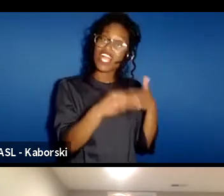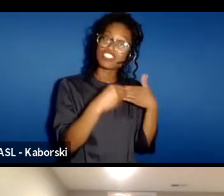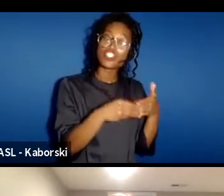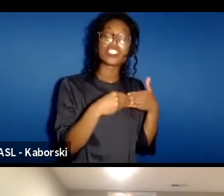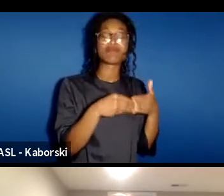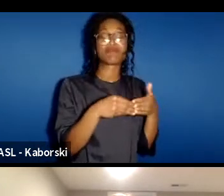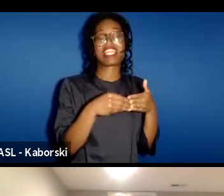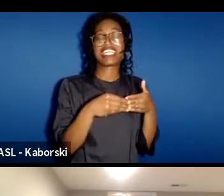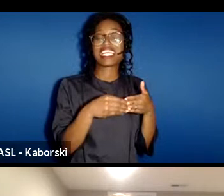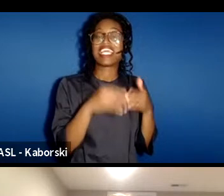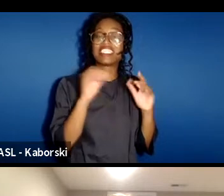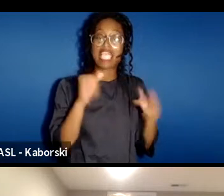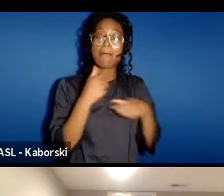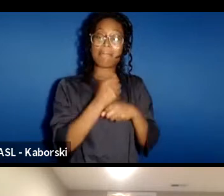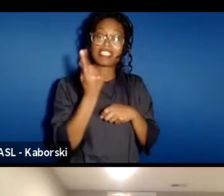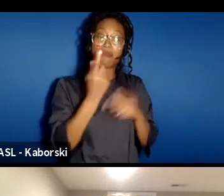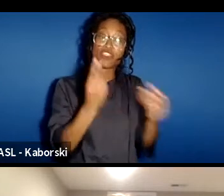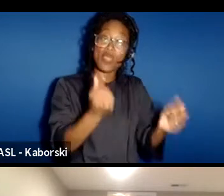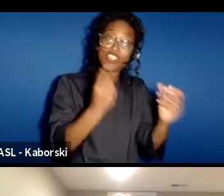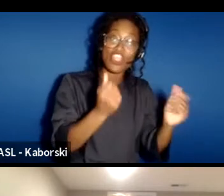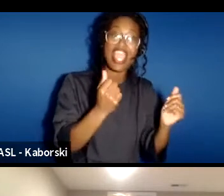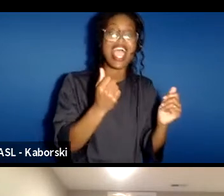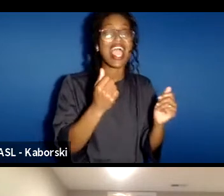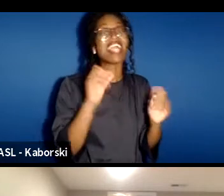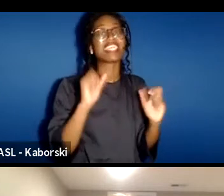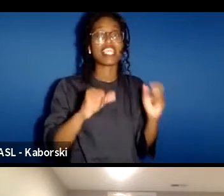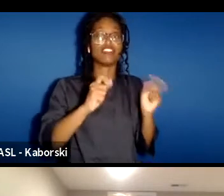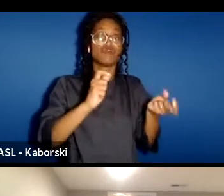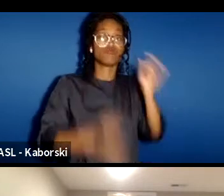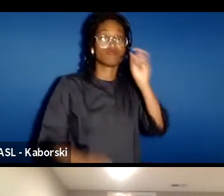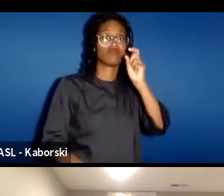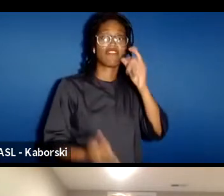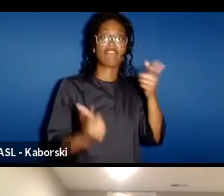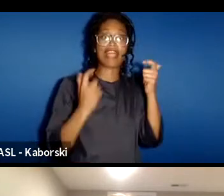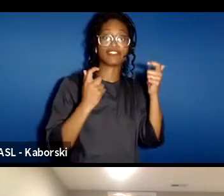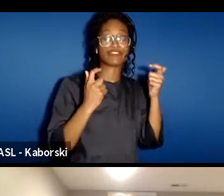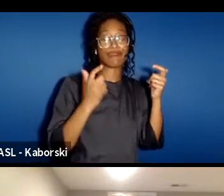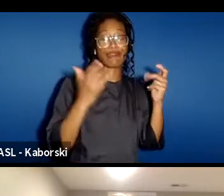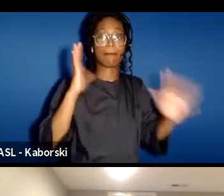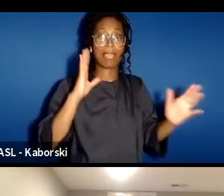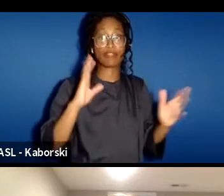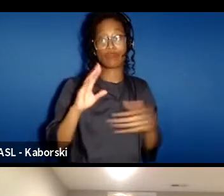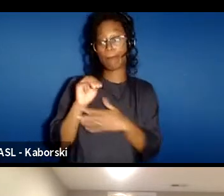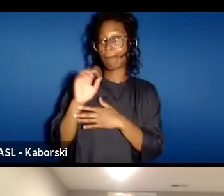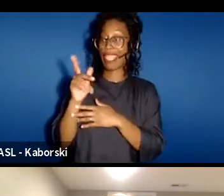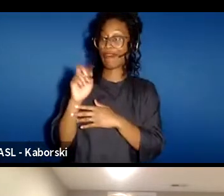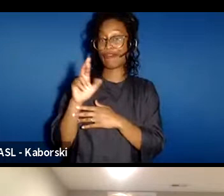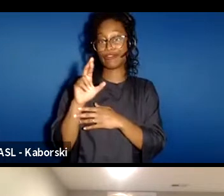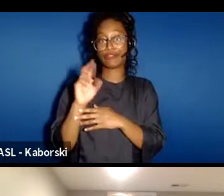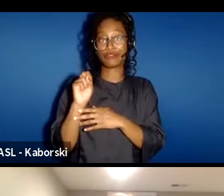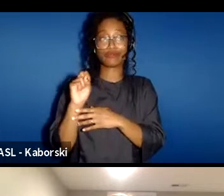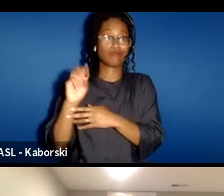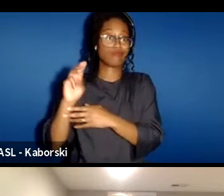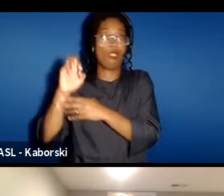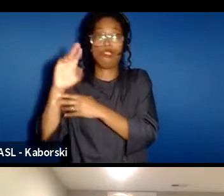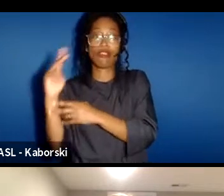able to make something quicker and they could pivot faster than you could pivot, Maker's Mark, Jim Beam, like